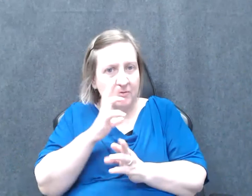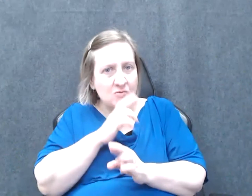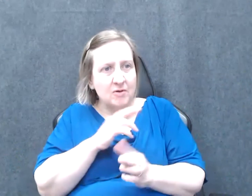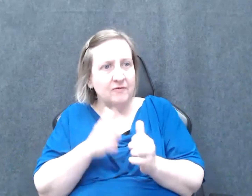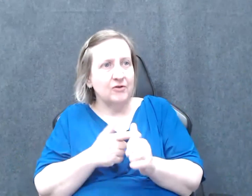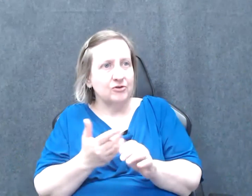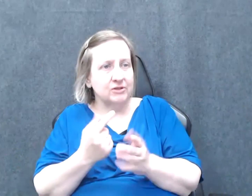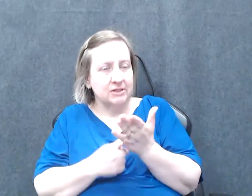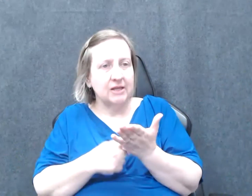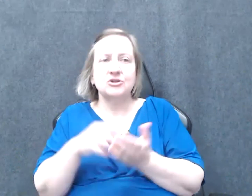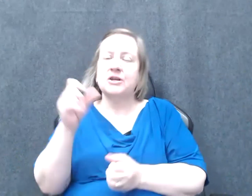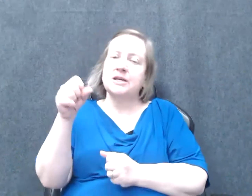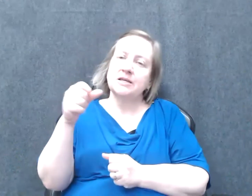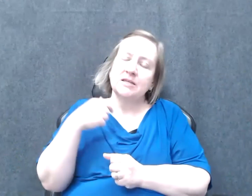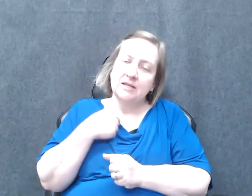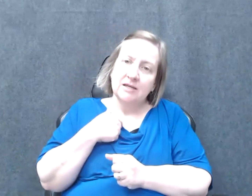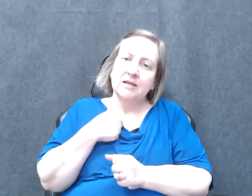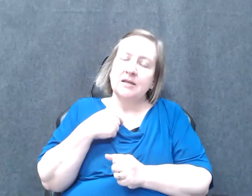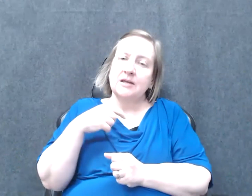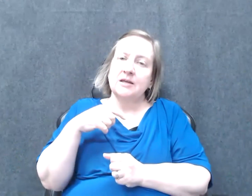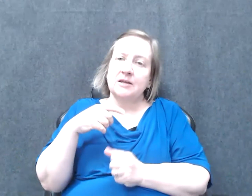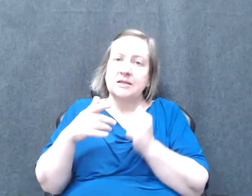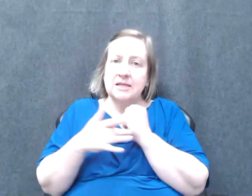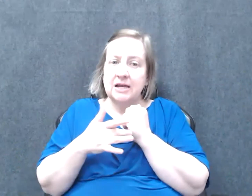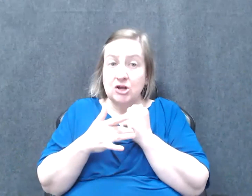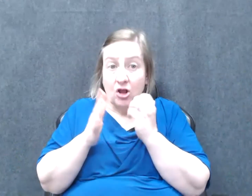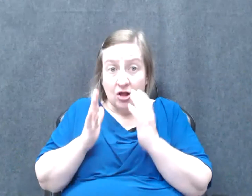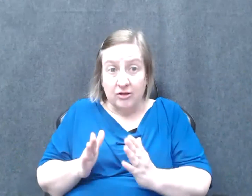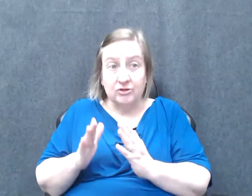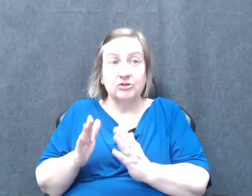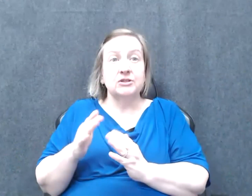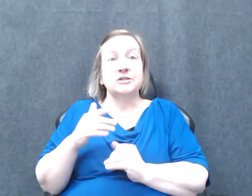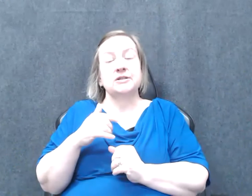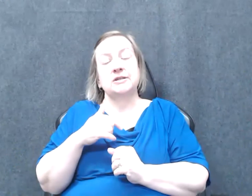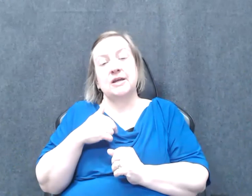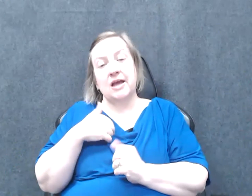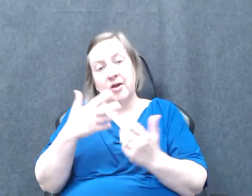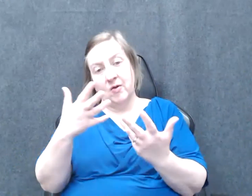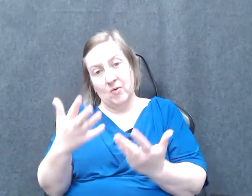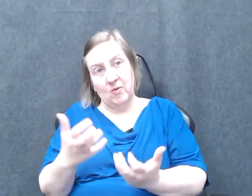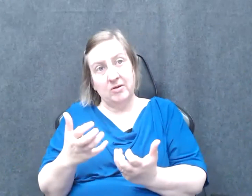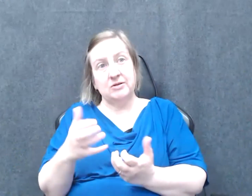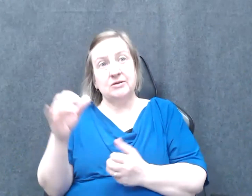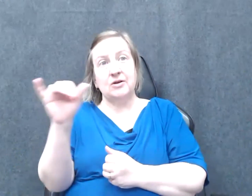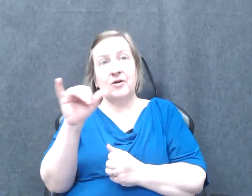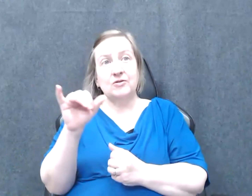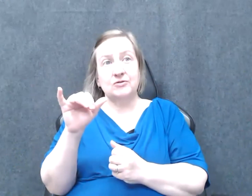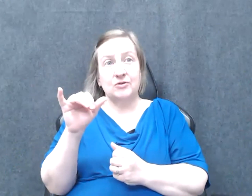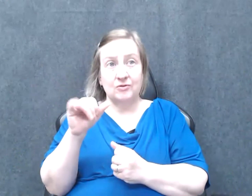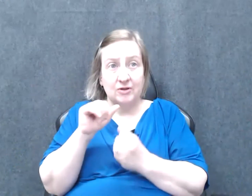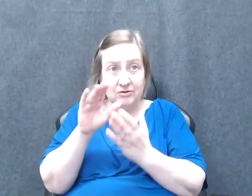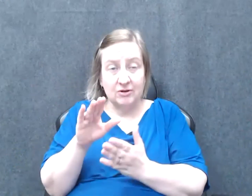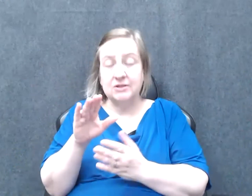having. So as the technologist and I wanted to also address Senator